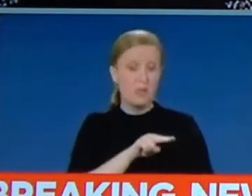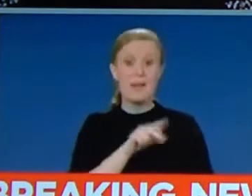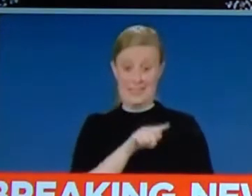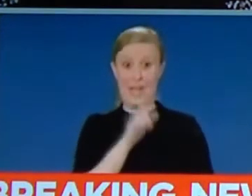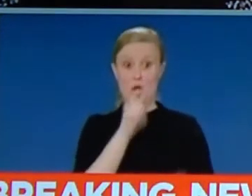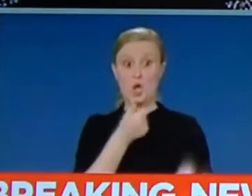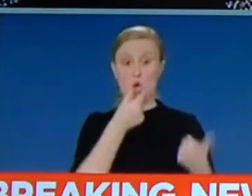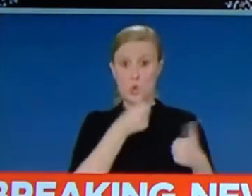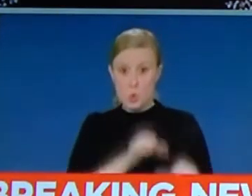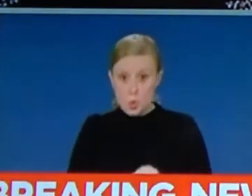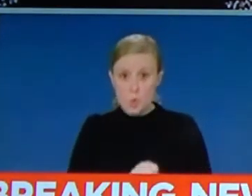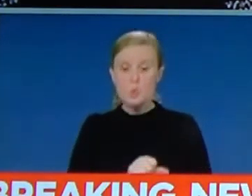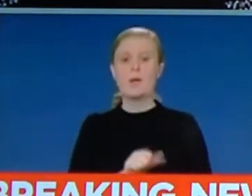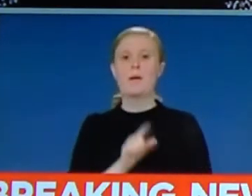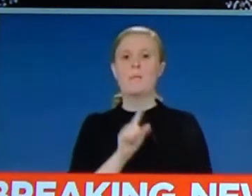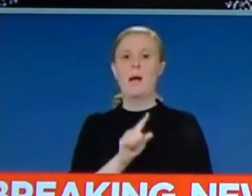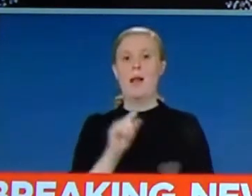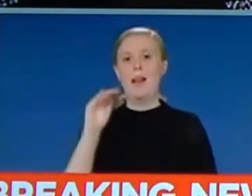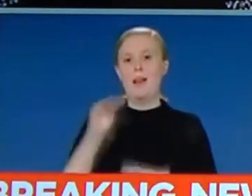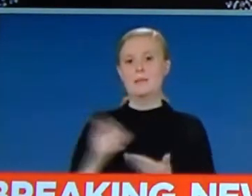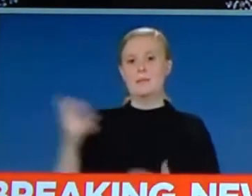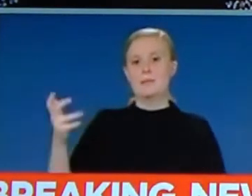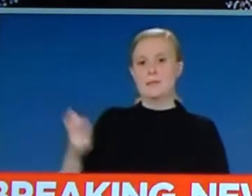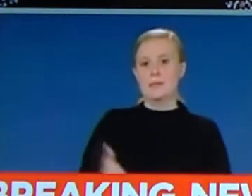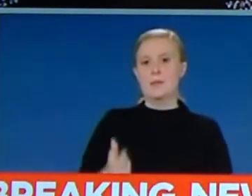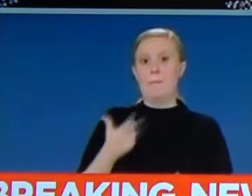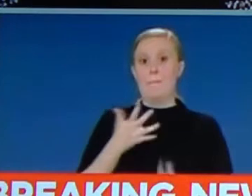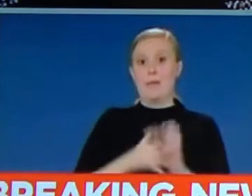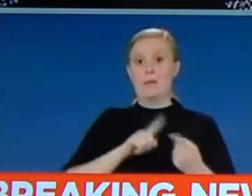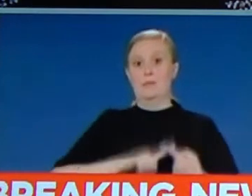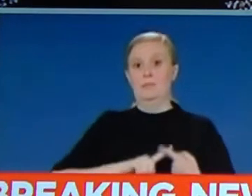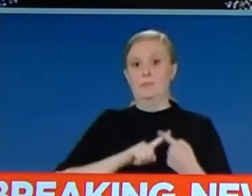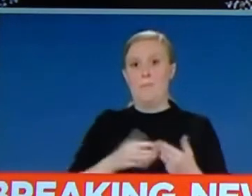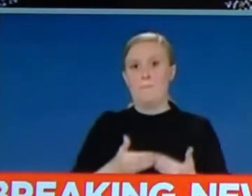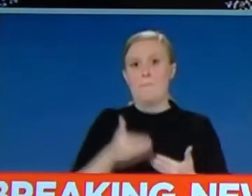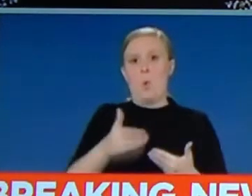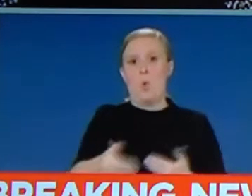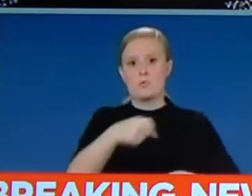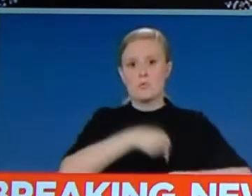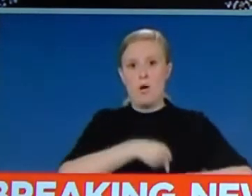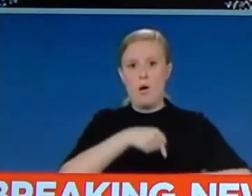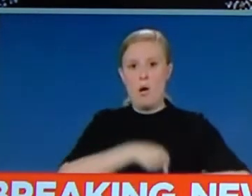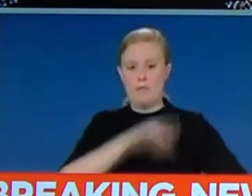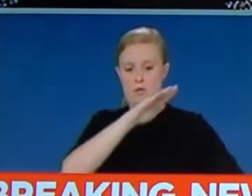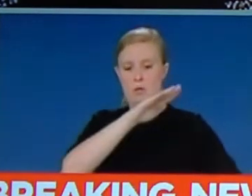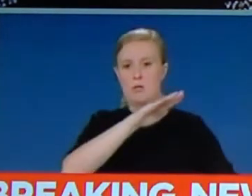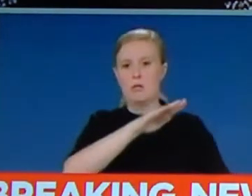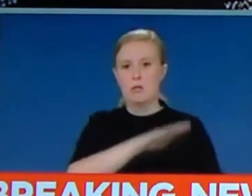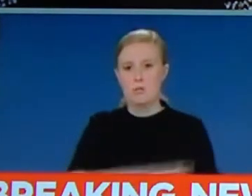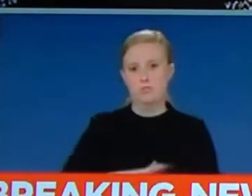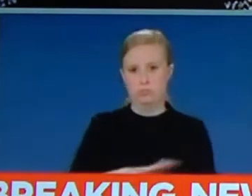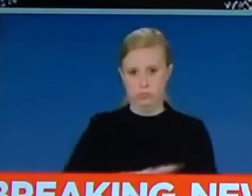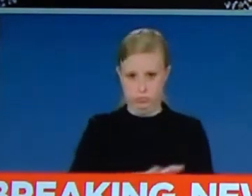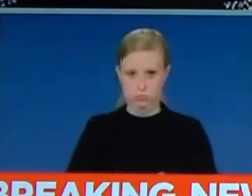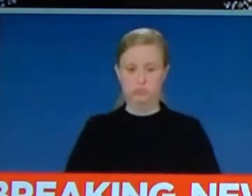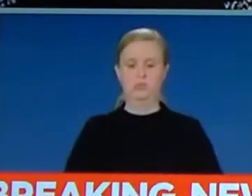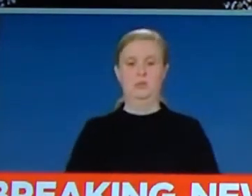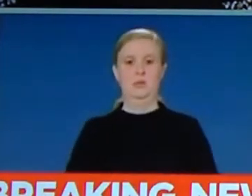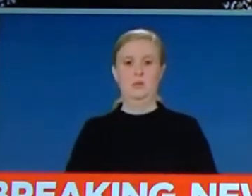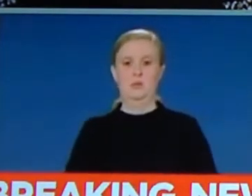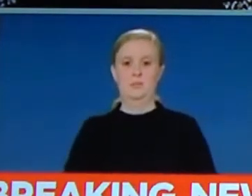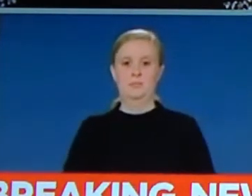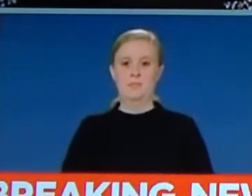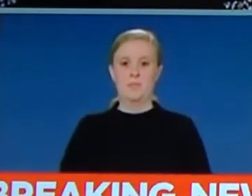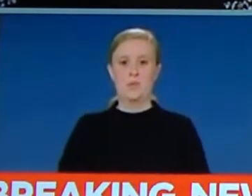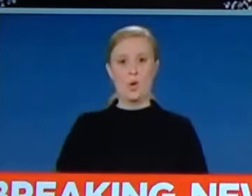They would have saved tens of thousands of jobs. It's not a matter of the government claiming credit for those changes. We are here to thank the parties